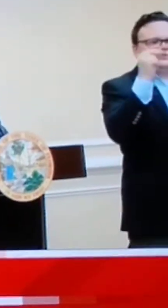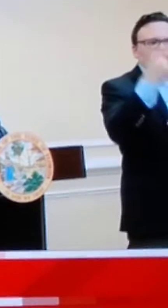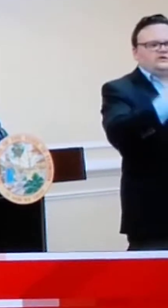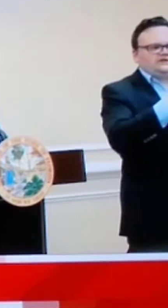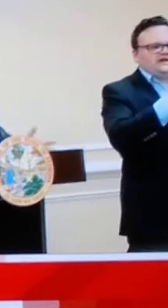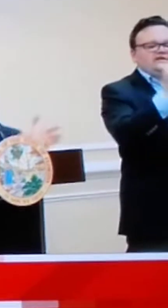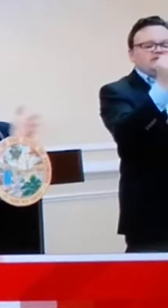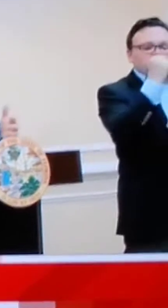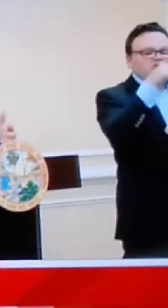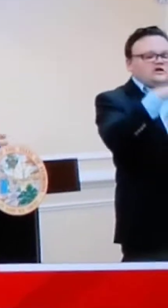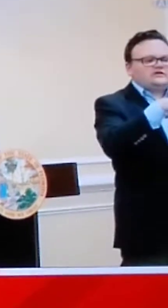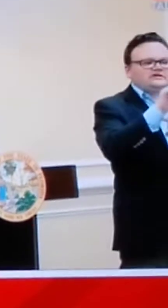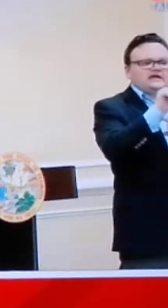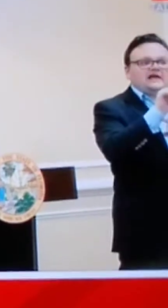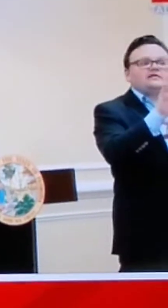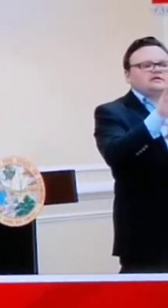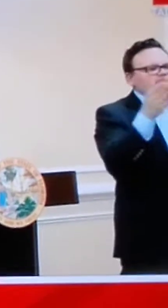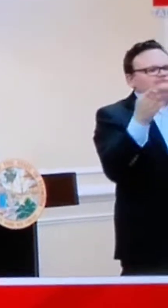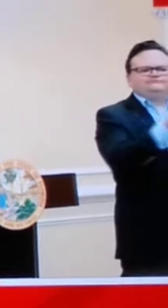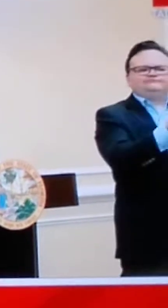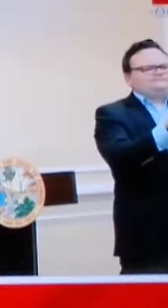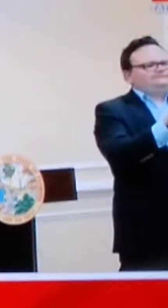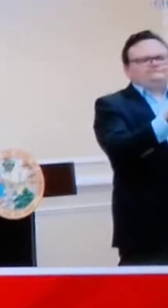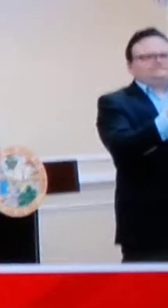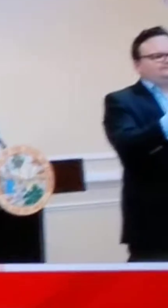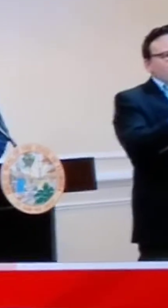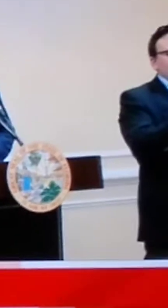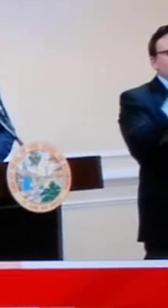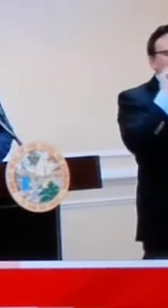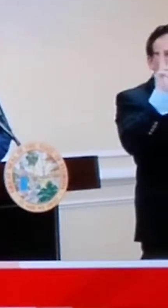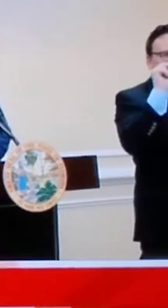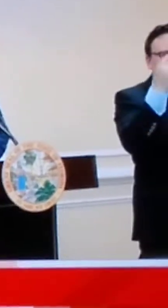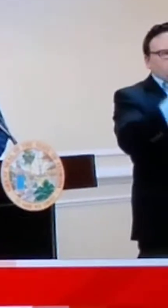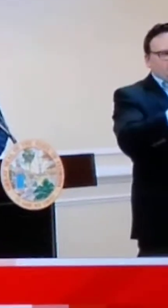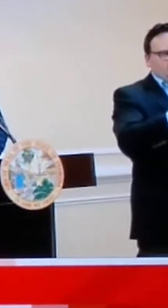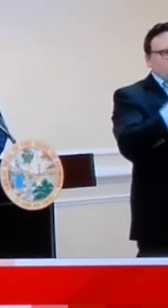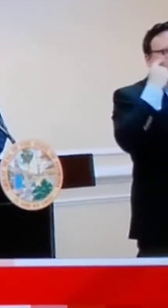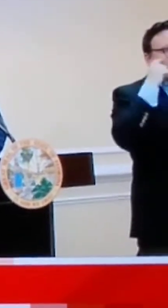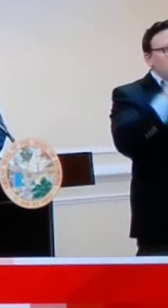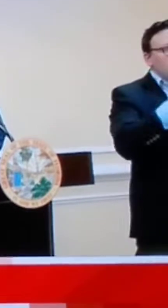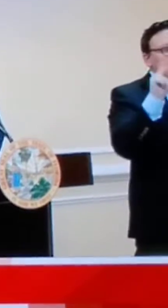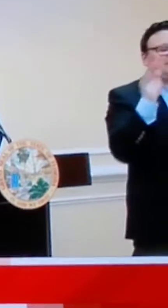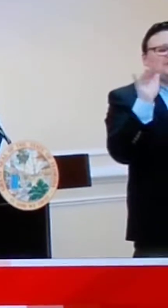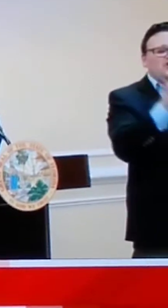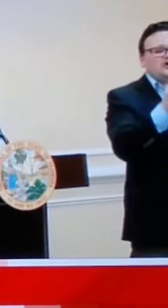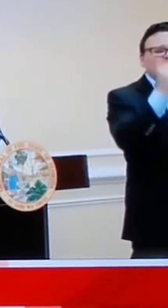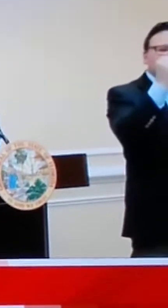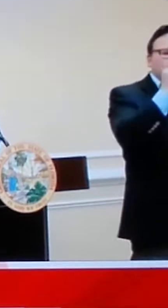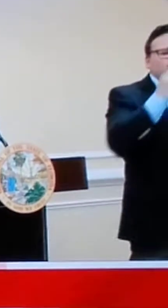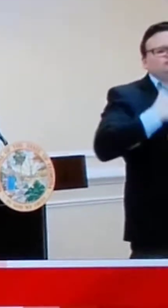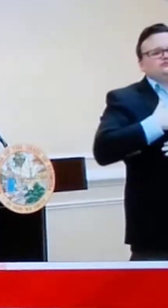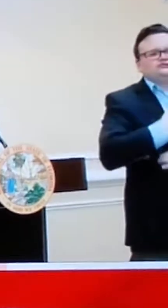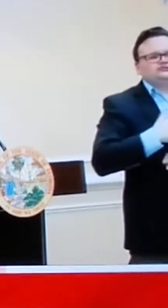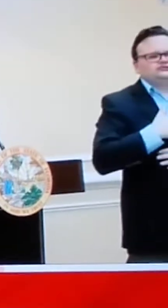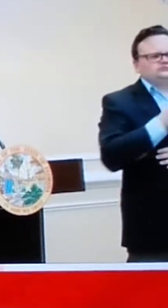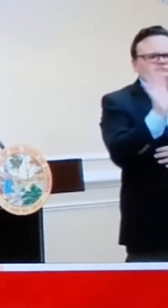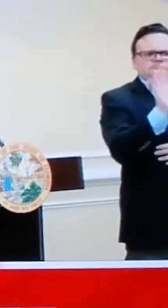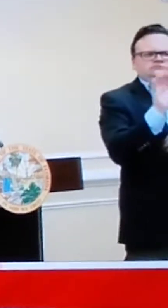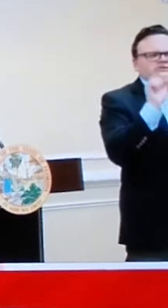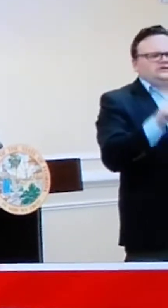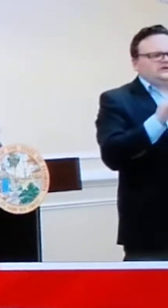you've seen a lot of things about people congregating at some of these things. We view that as something that could be problematic for spreading the